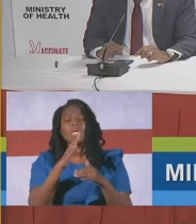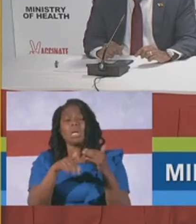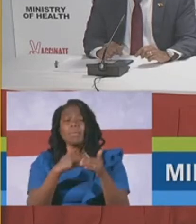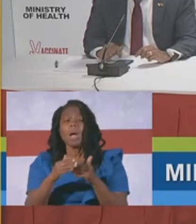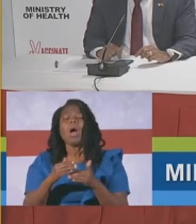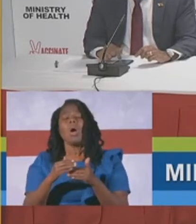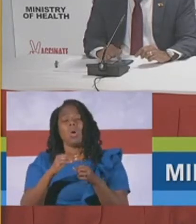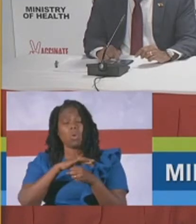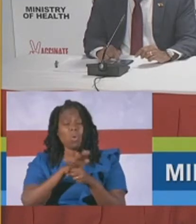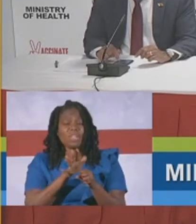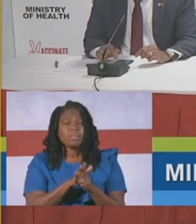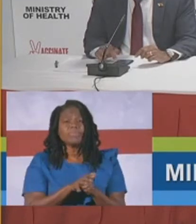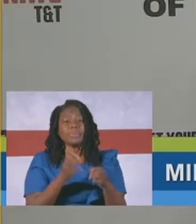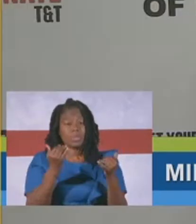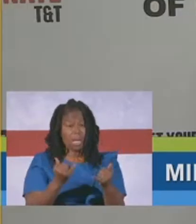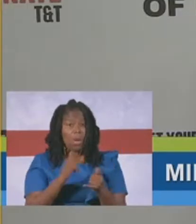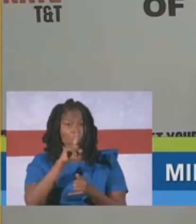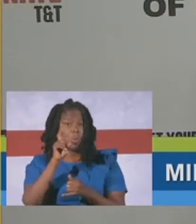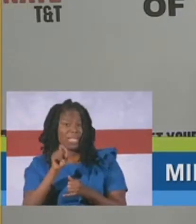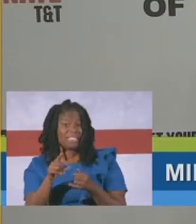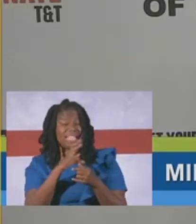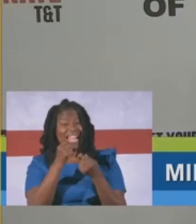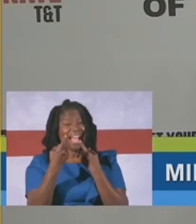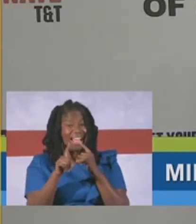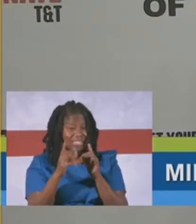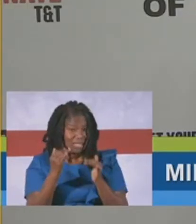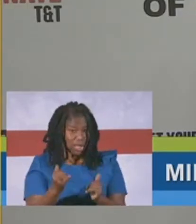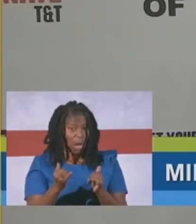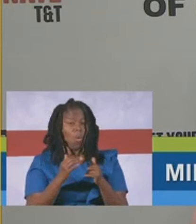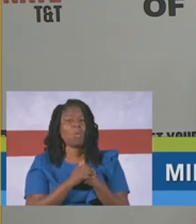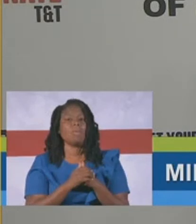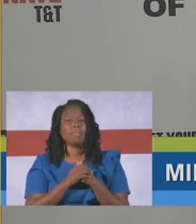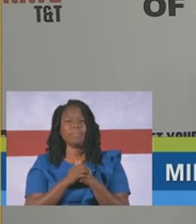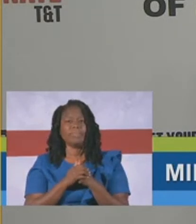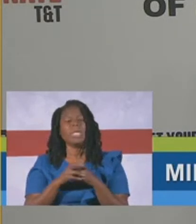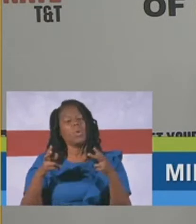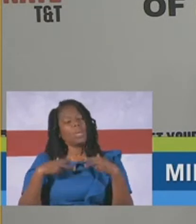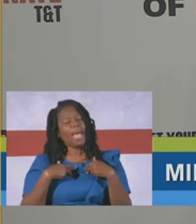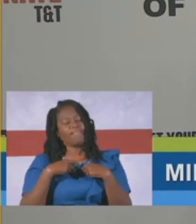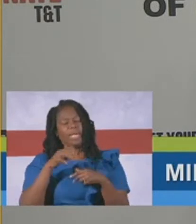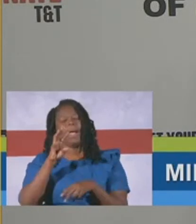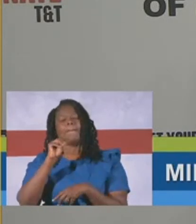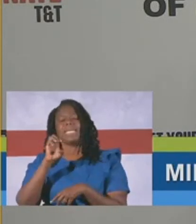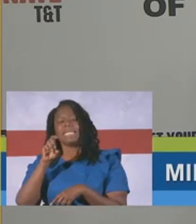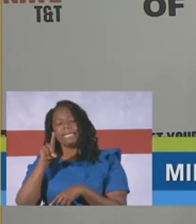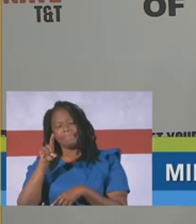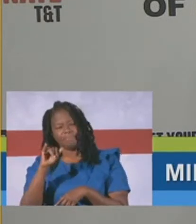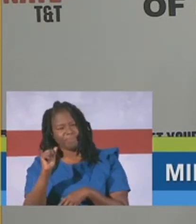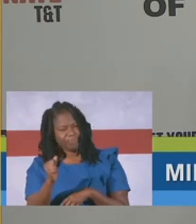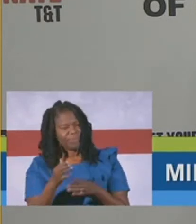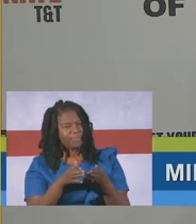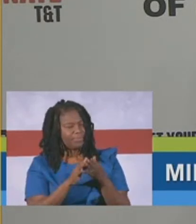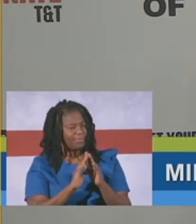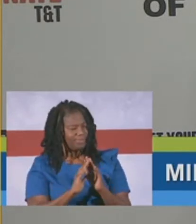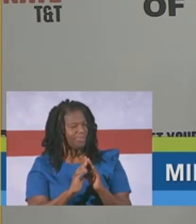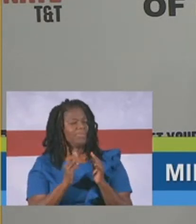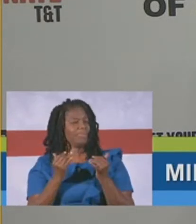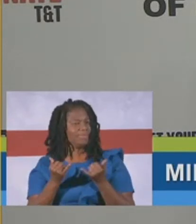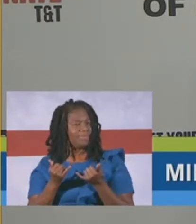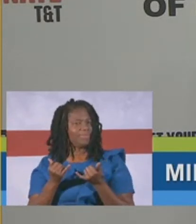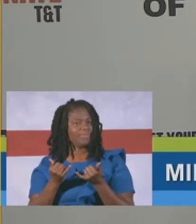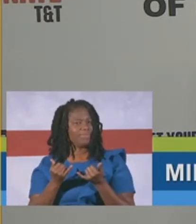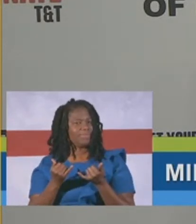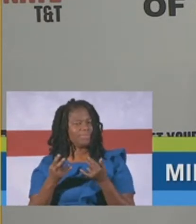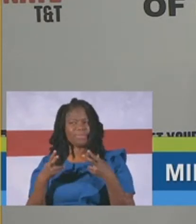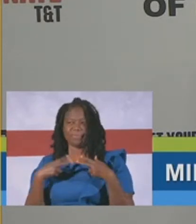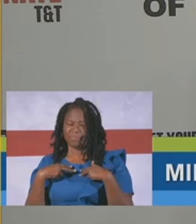vaccination. We go into our question and answer segment. As usual, media representatives, our panelists are here to respond